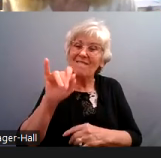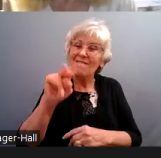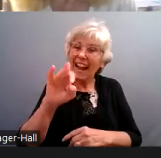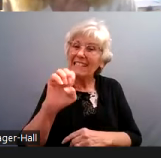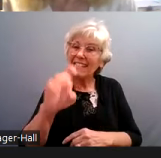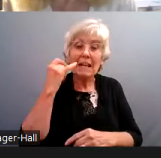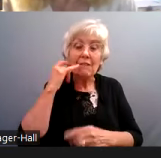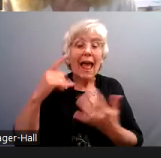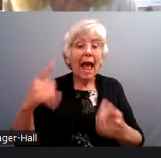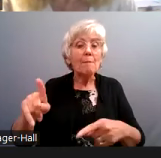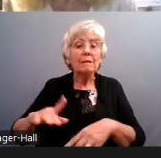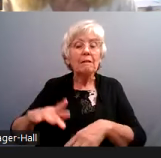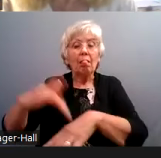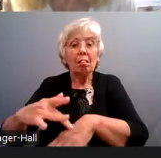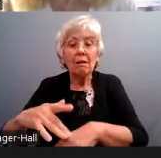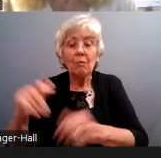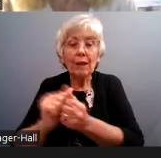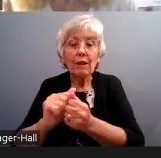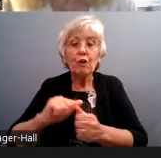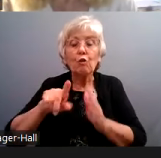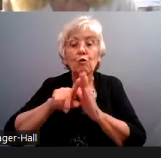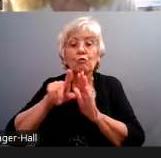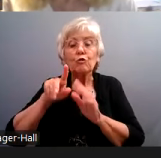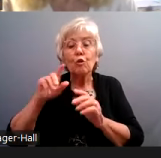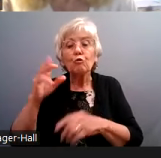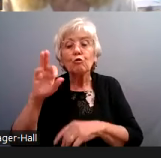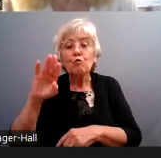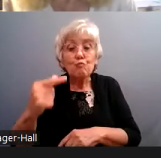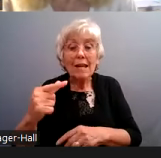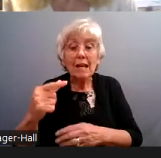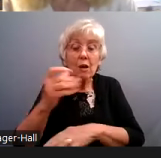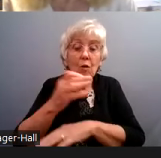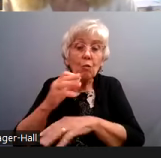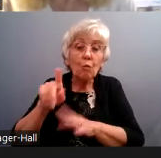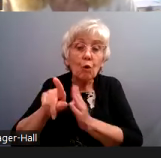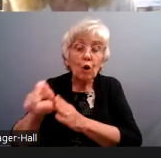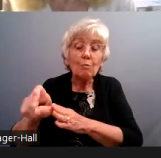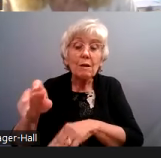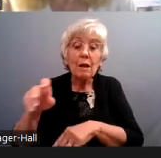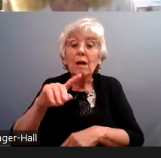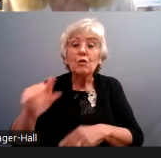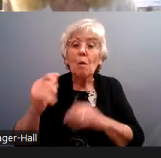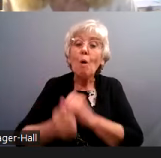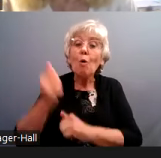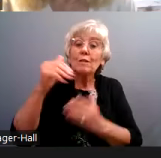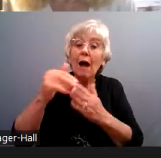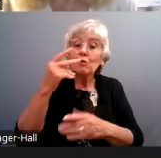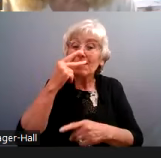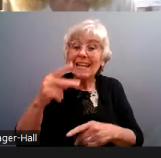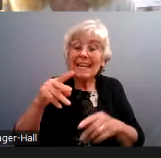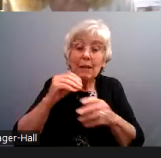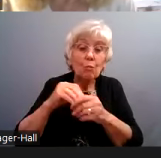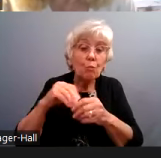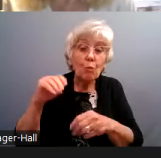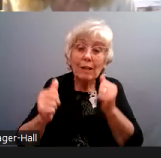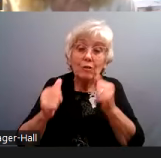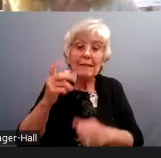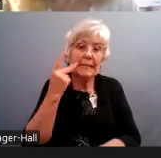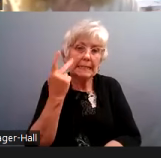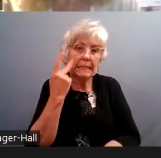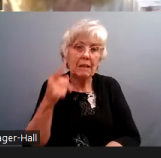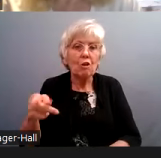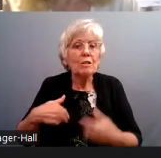why kittens are you see ringworm infections most commonly in kittens, because they're younger, their immune systems are not